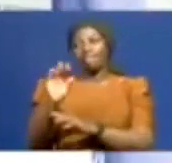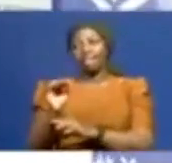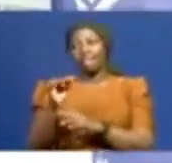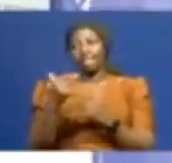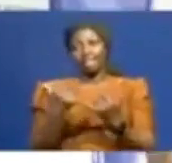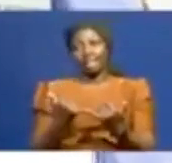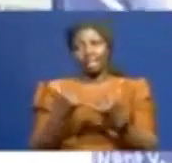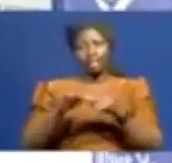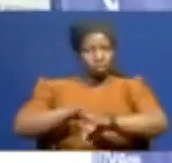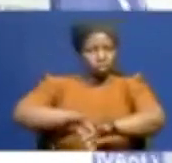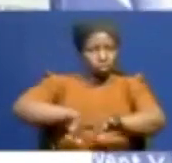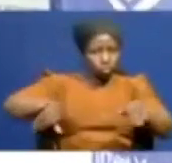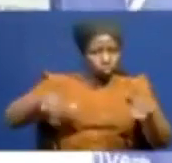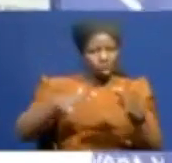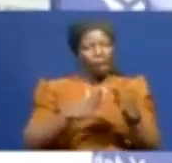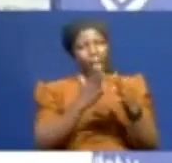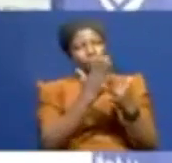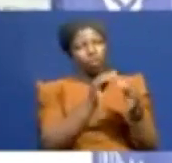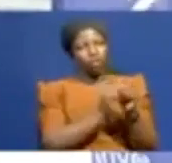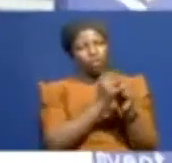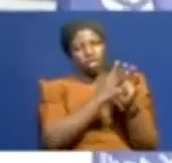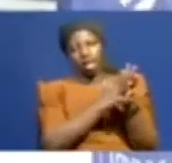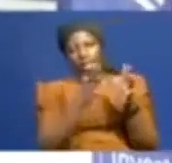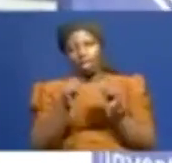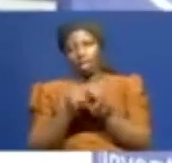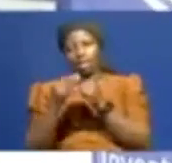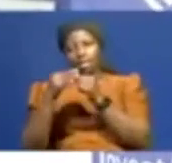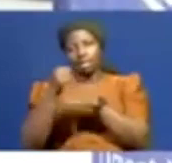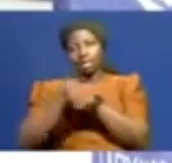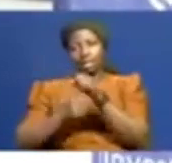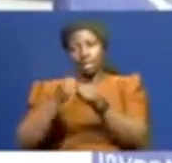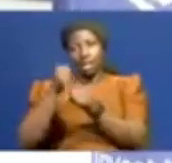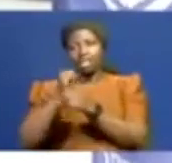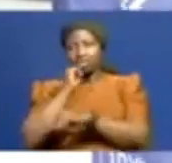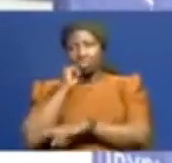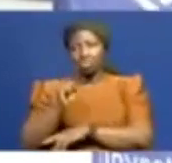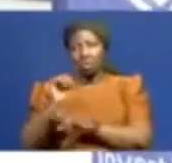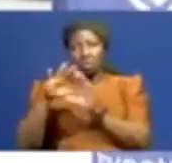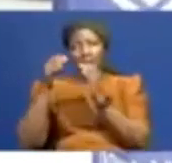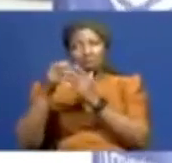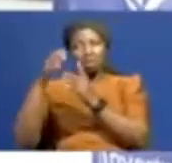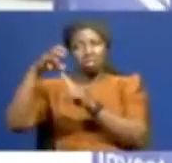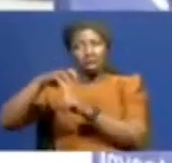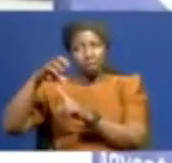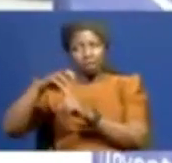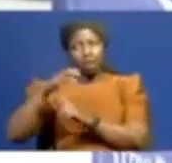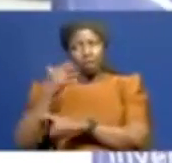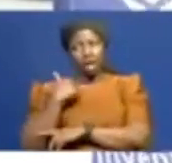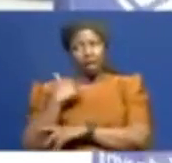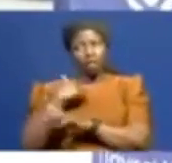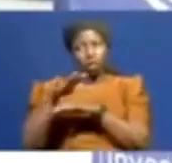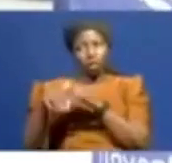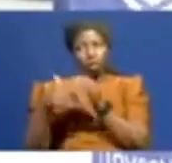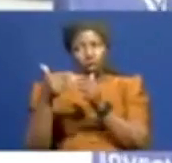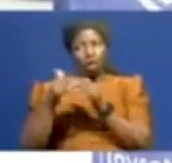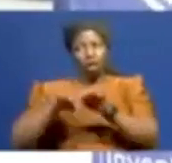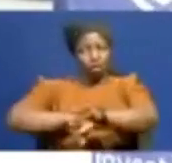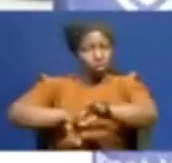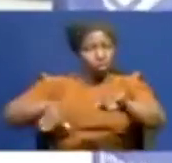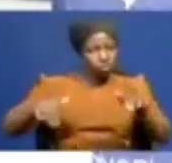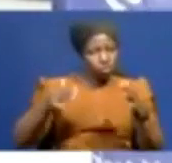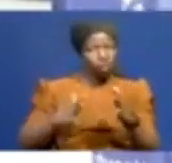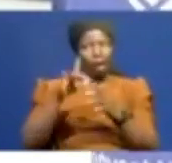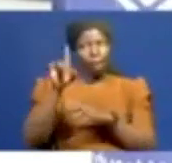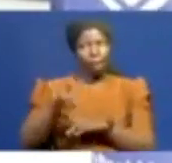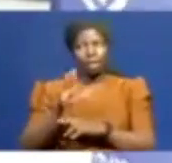the swimmers are between 14 and 18 years old. For world championships, we have a stricter criteria. All the swimmers must have met